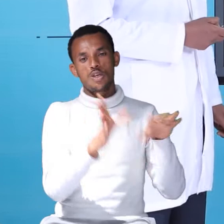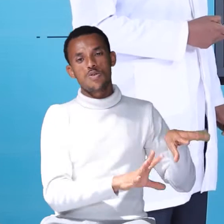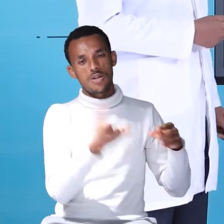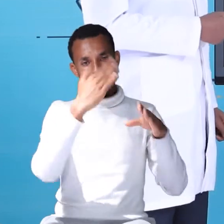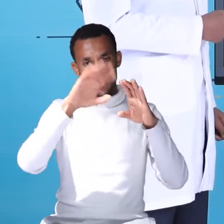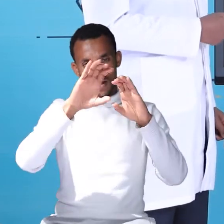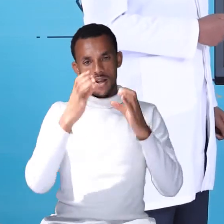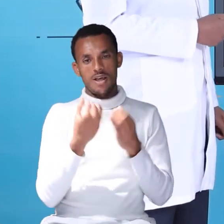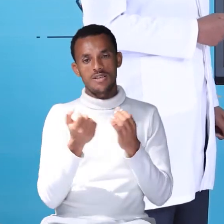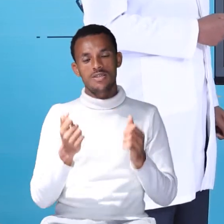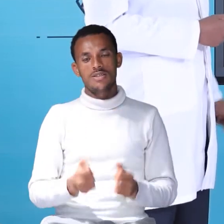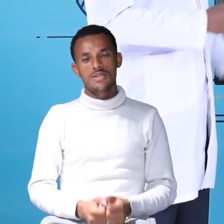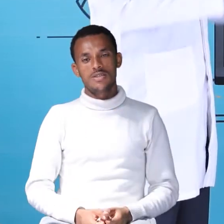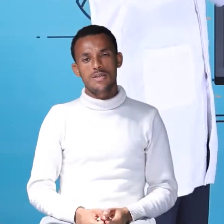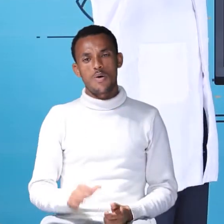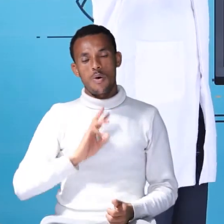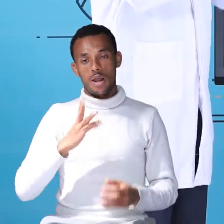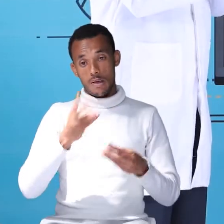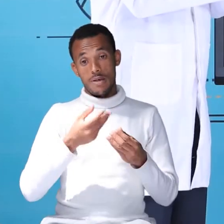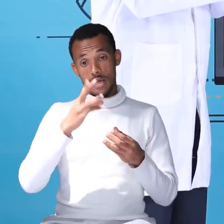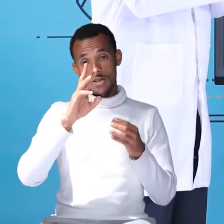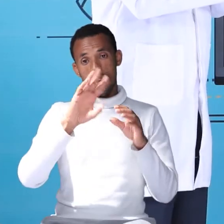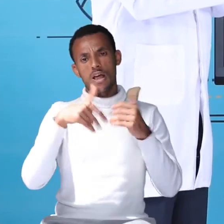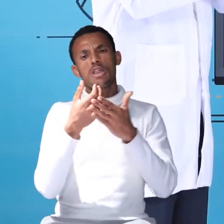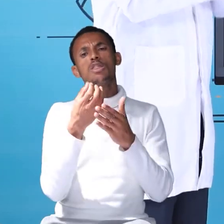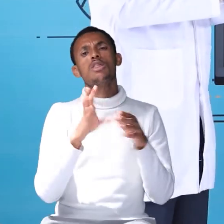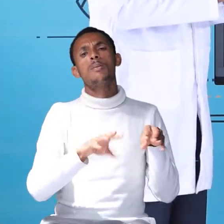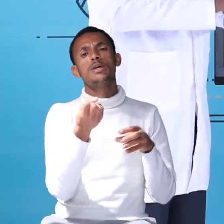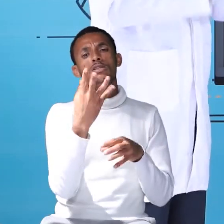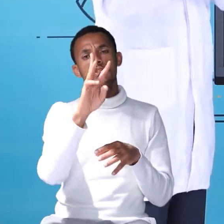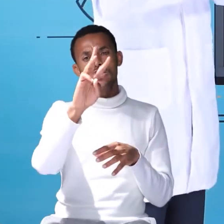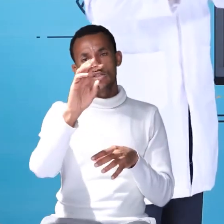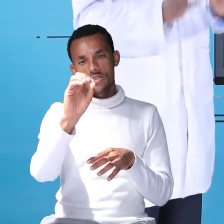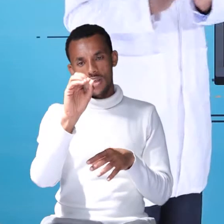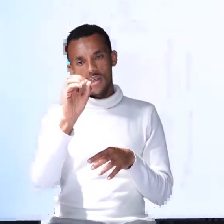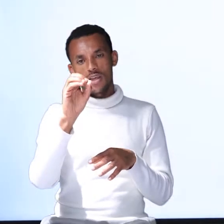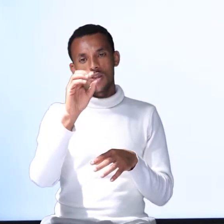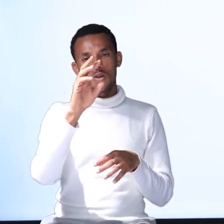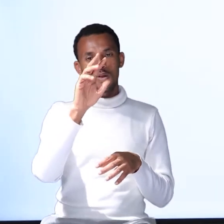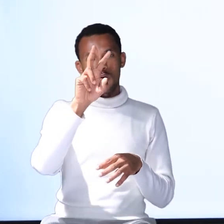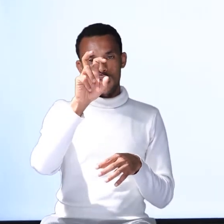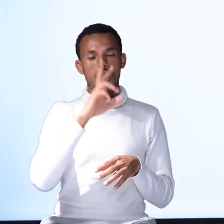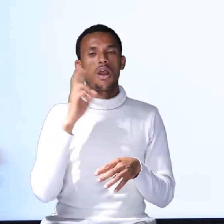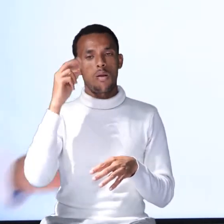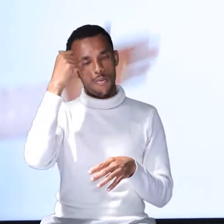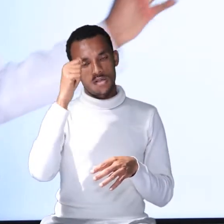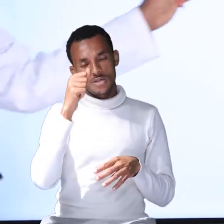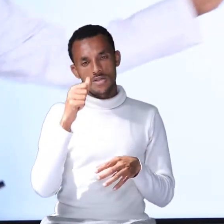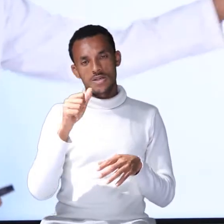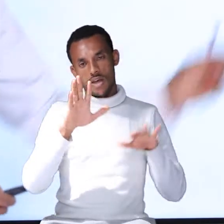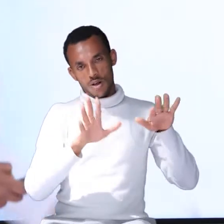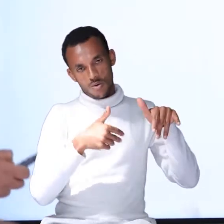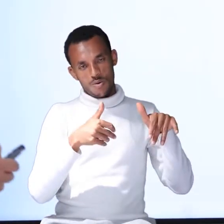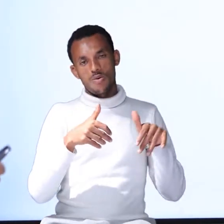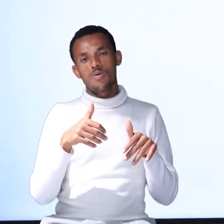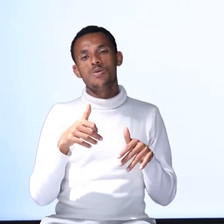in a class. We are given 60 students in a class, of which 20 are boys. The rest are girls. So what is